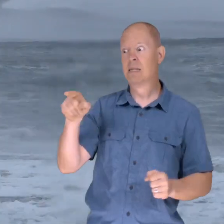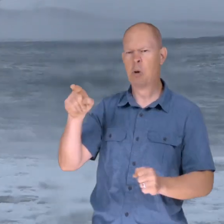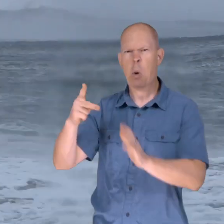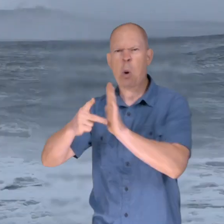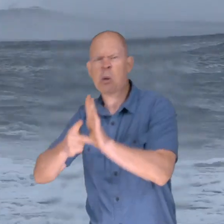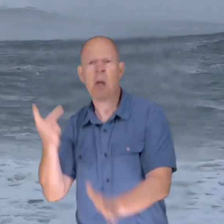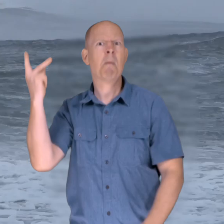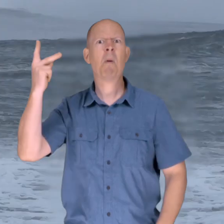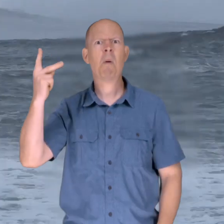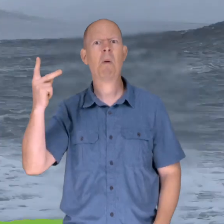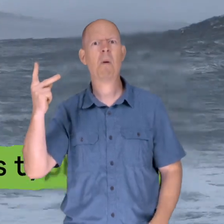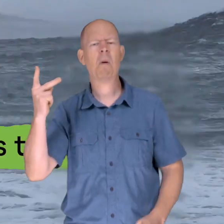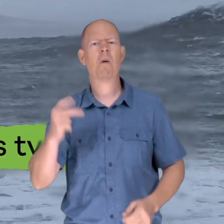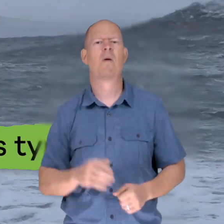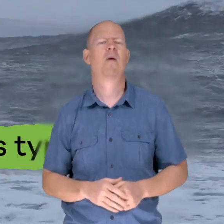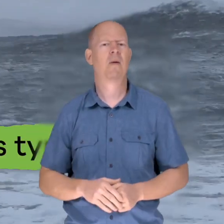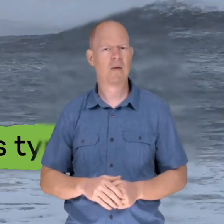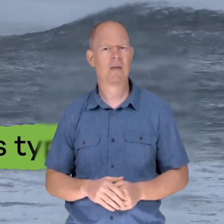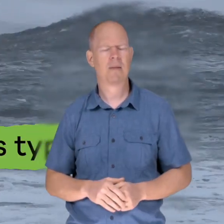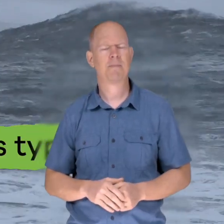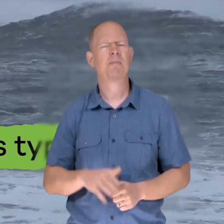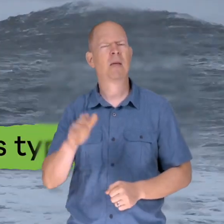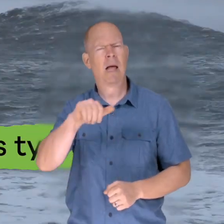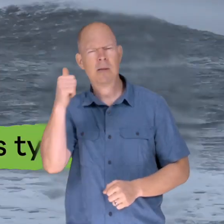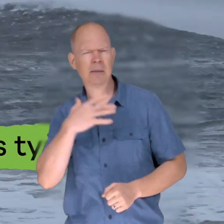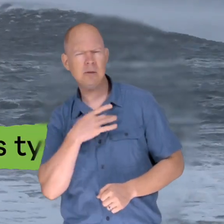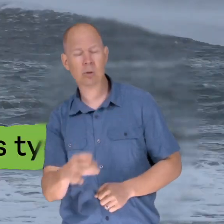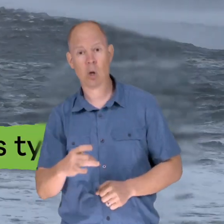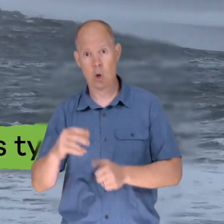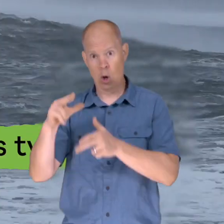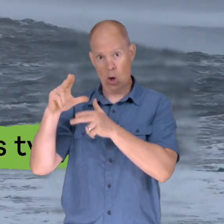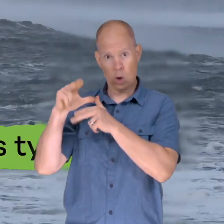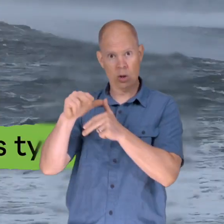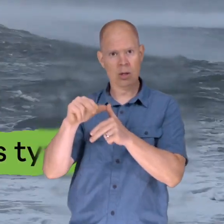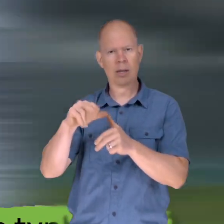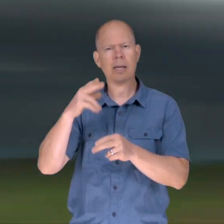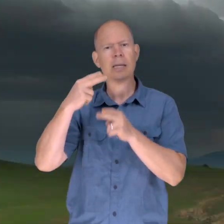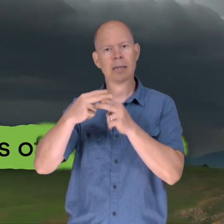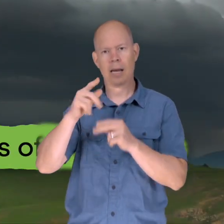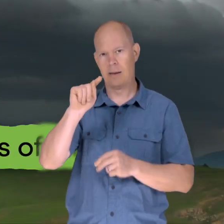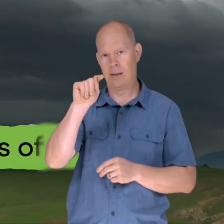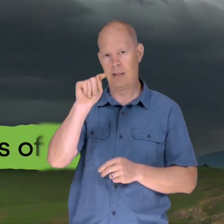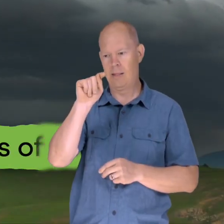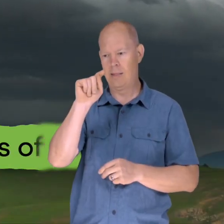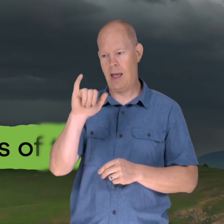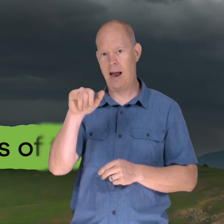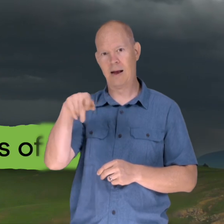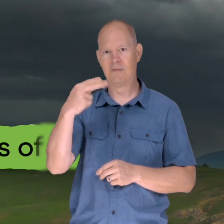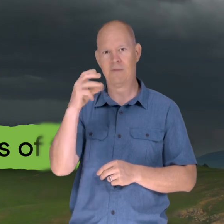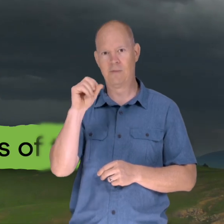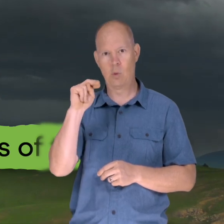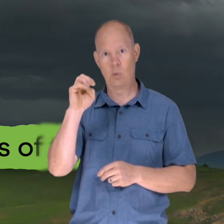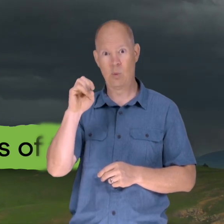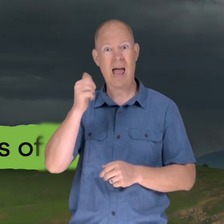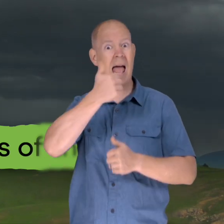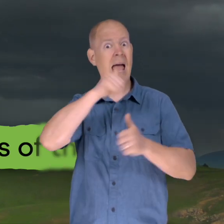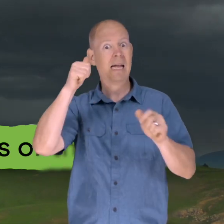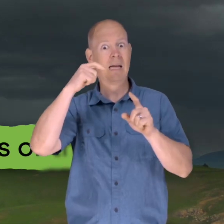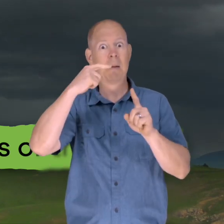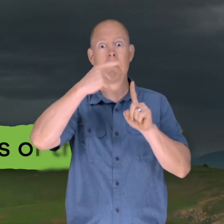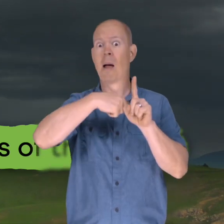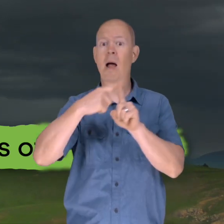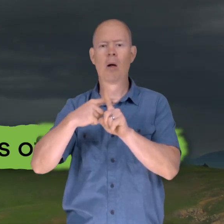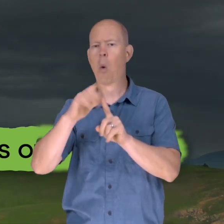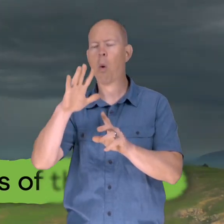Here's an interesting fact. Hurricanes are also known as typhoons, and they only occur during specific